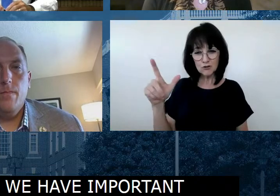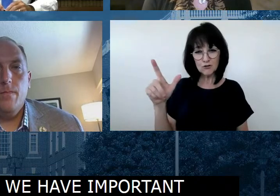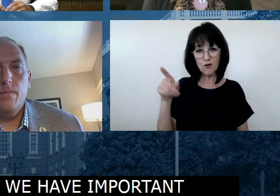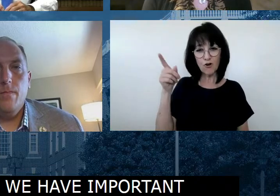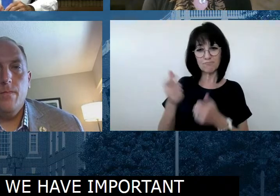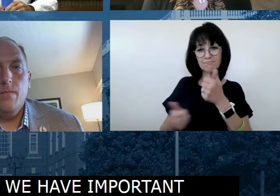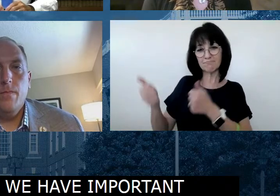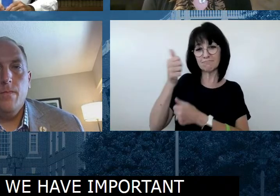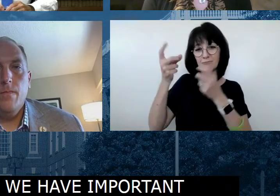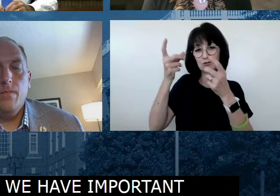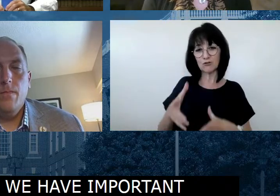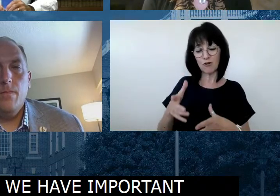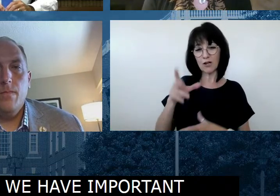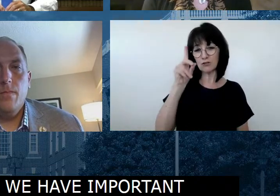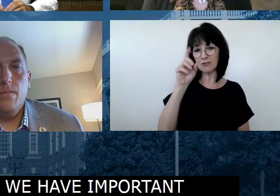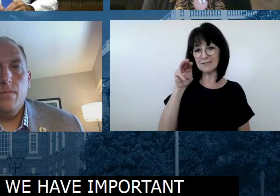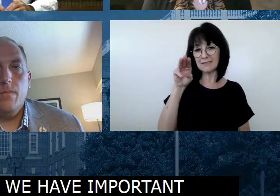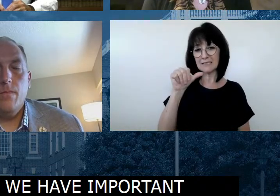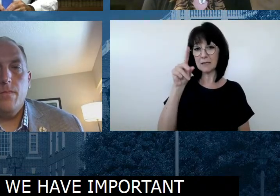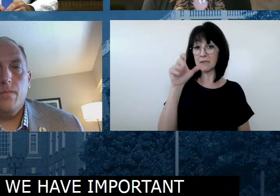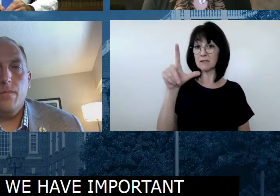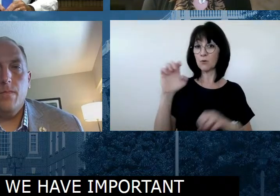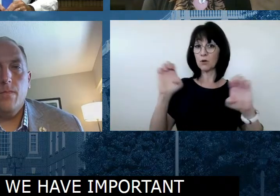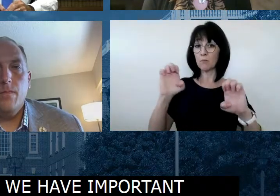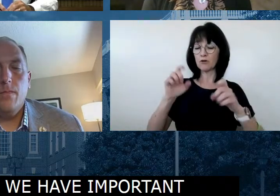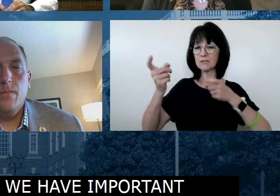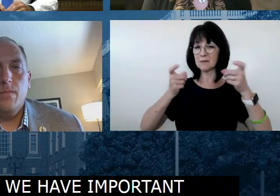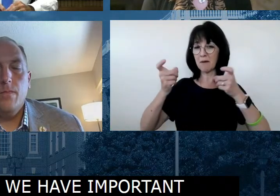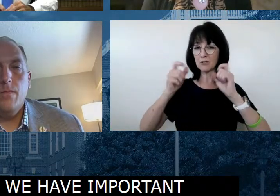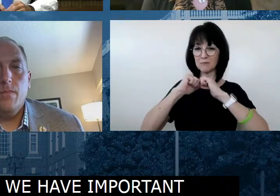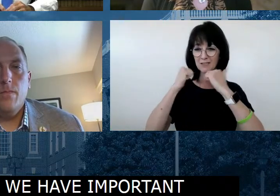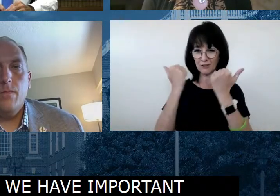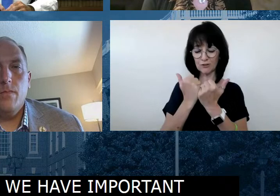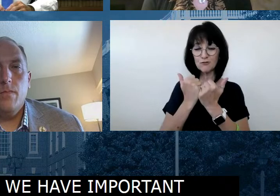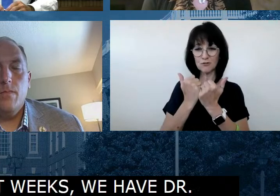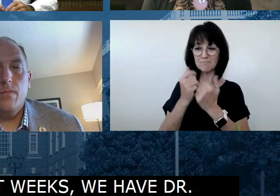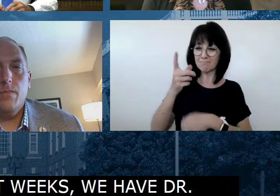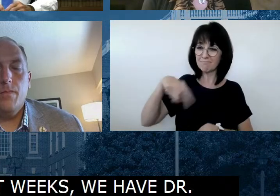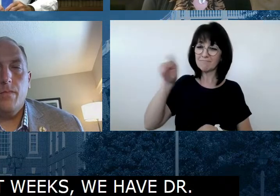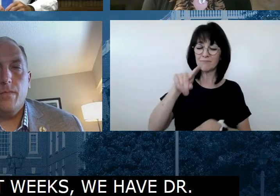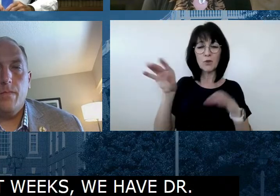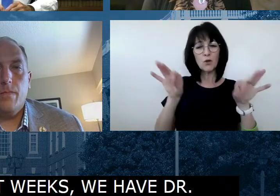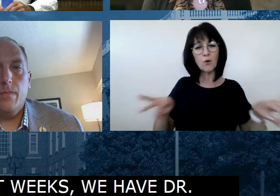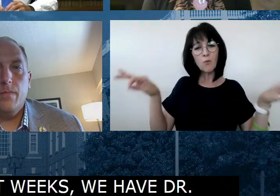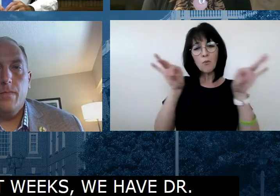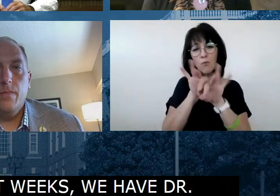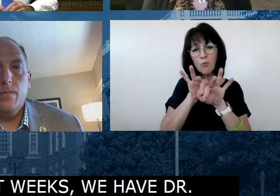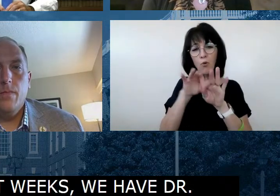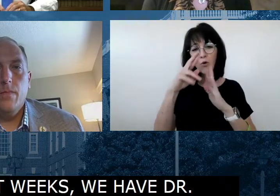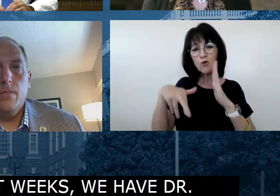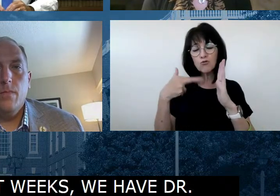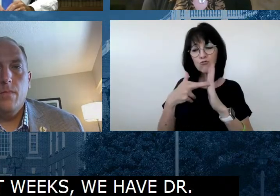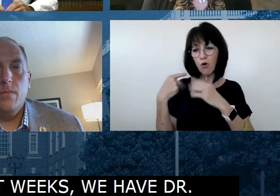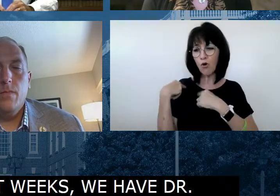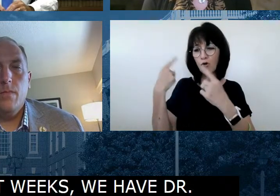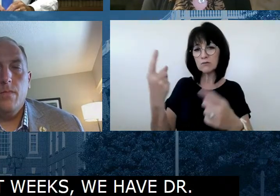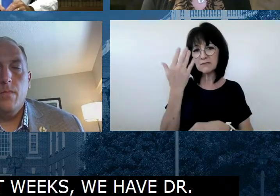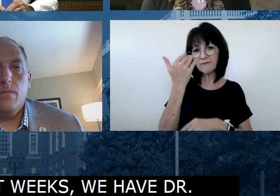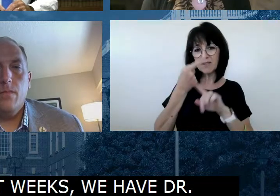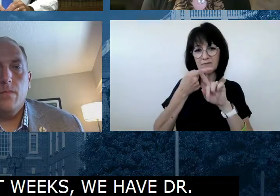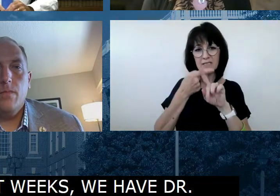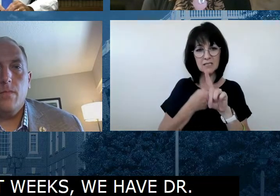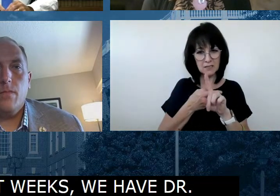Management Agency. Both of them have played very important roles over the last 15 months in their